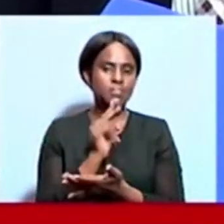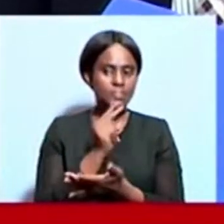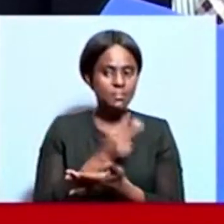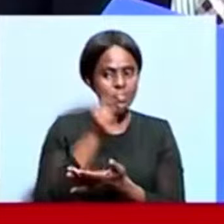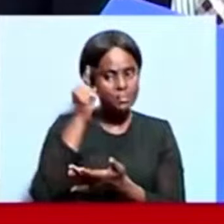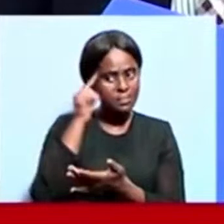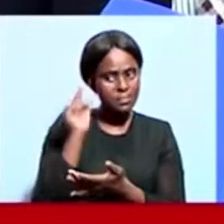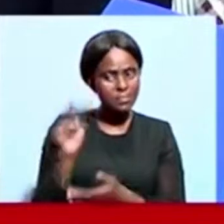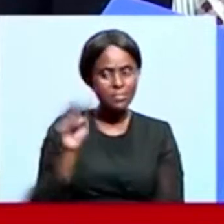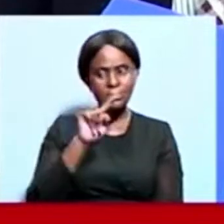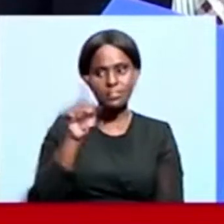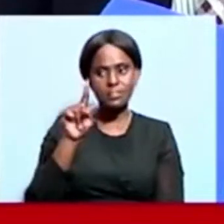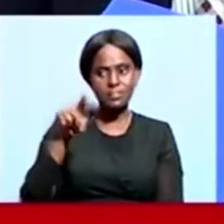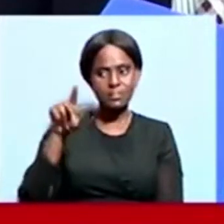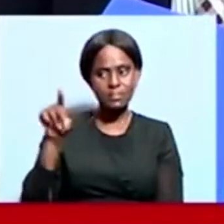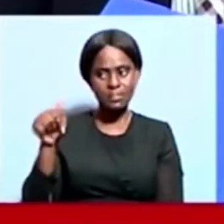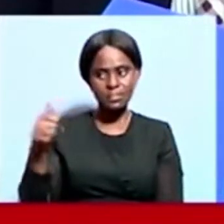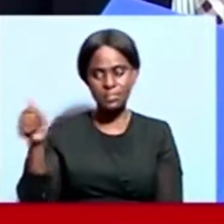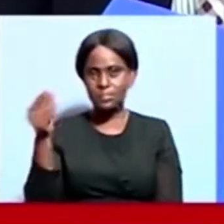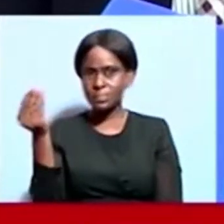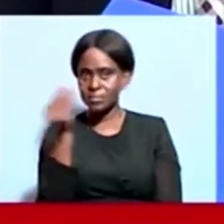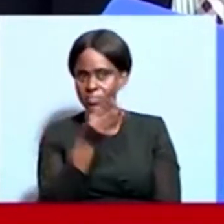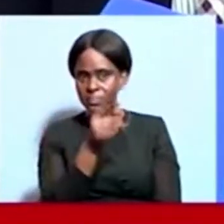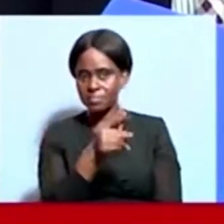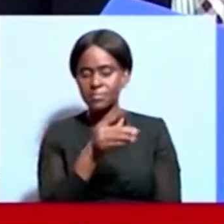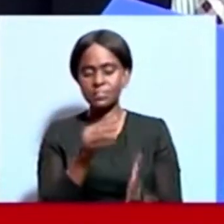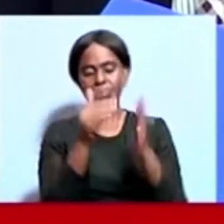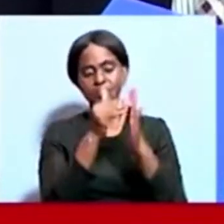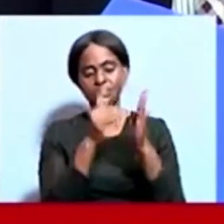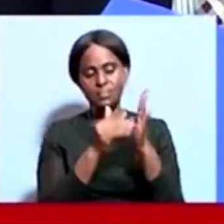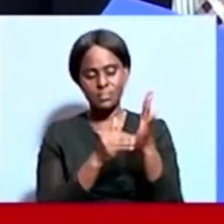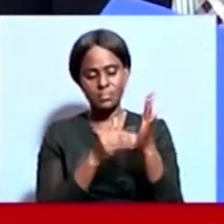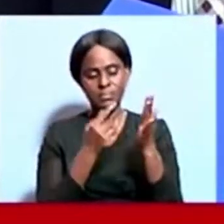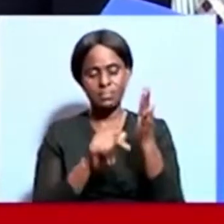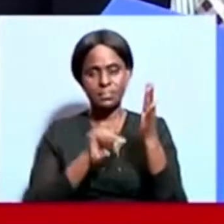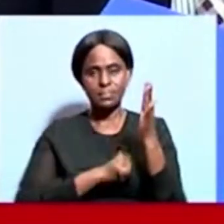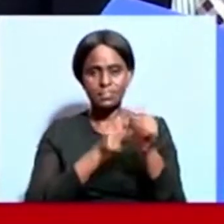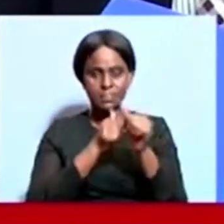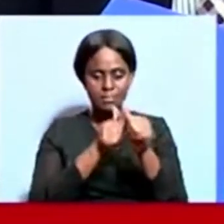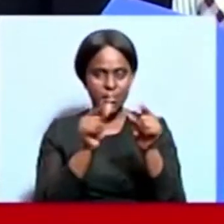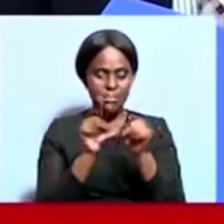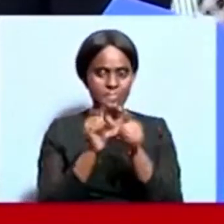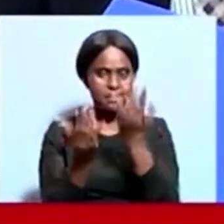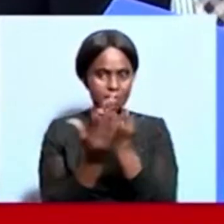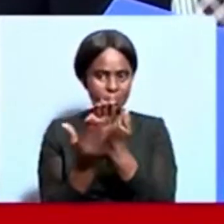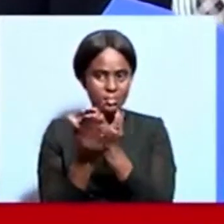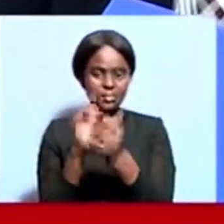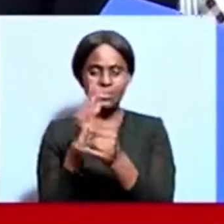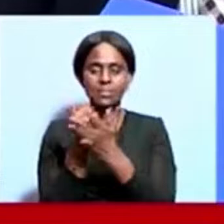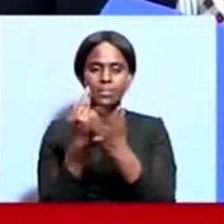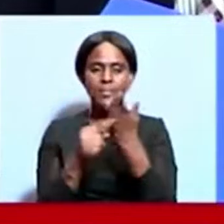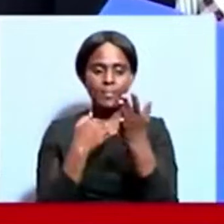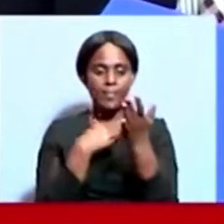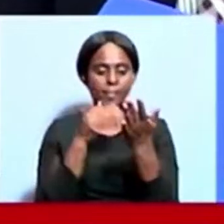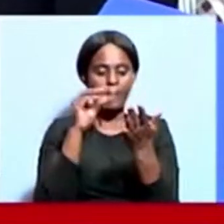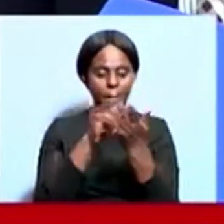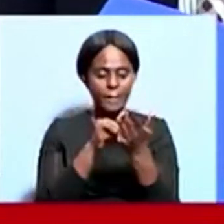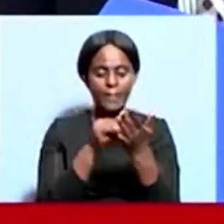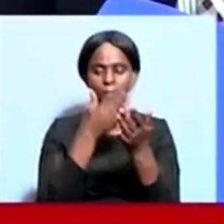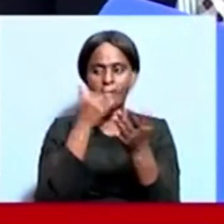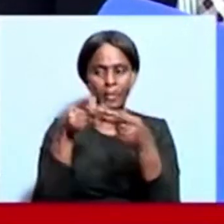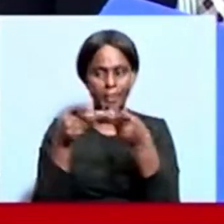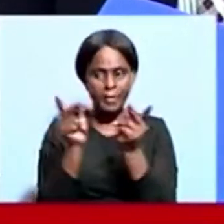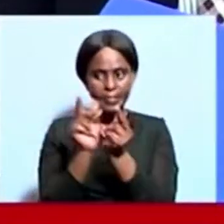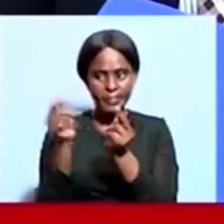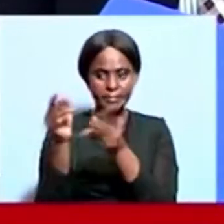that ZPPA, having issued the guidelines that we followed and the attachments that we have put, they could be in a better place